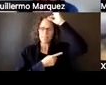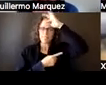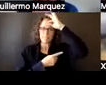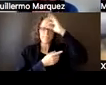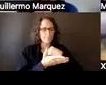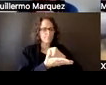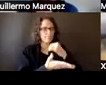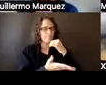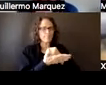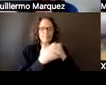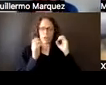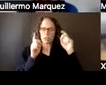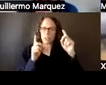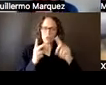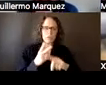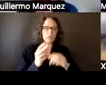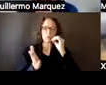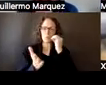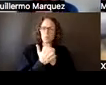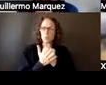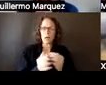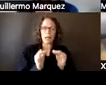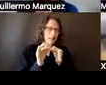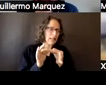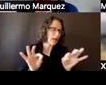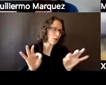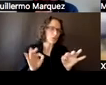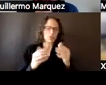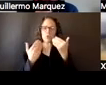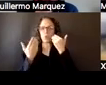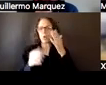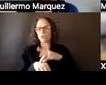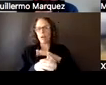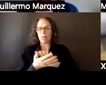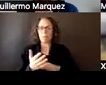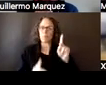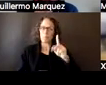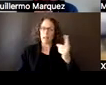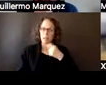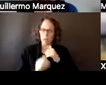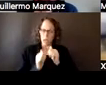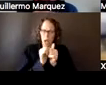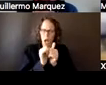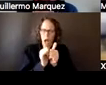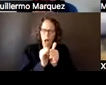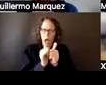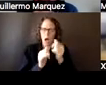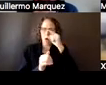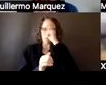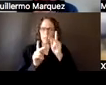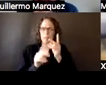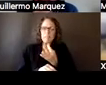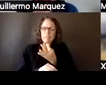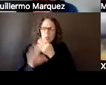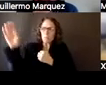the language, because that is also a question that I get often, how did they manage to live in a place where they didn't speak the